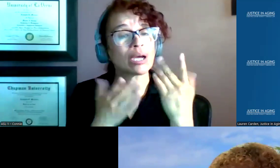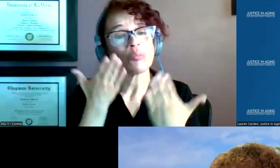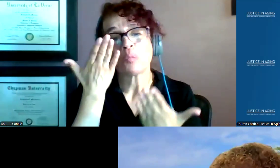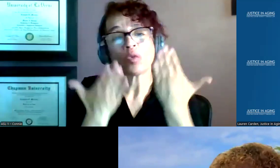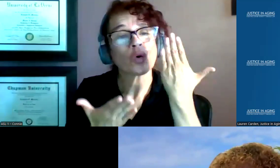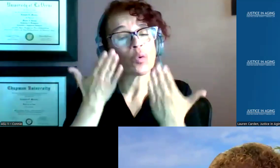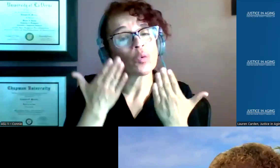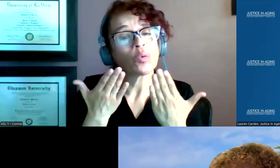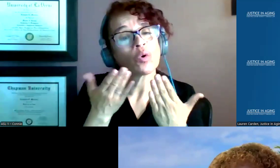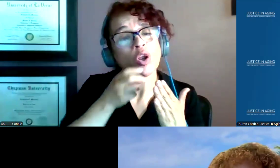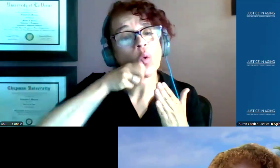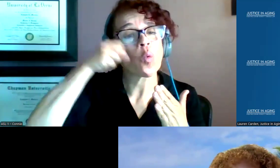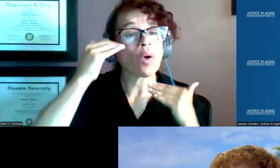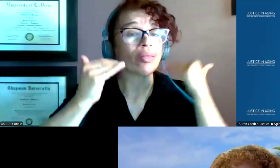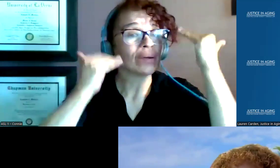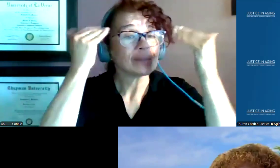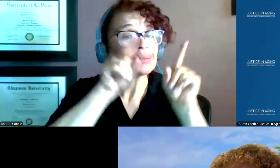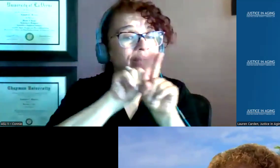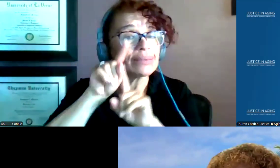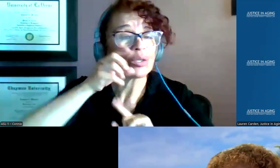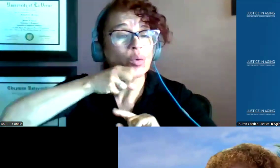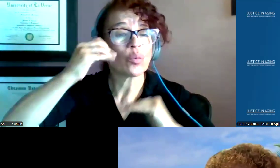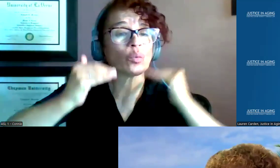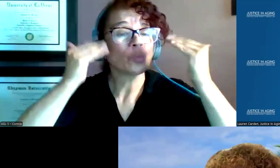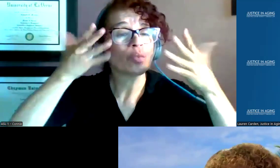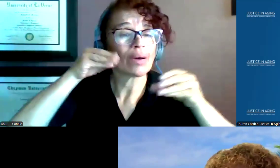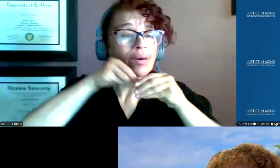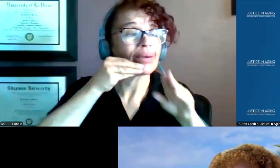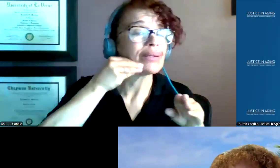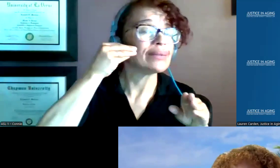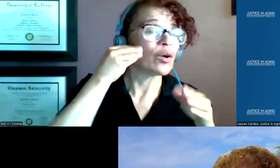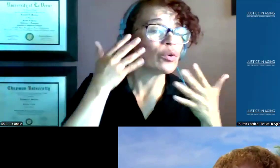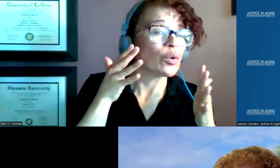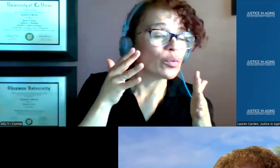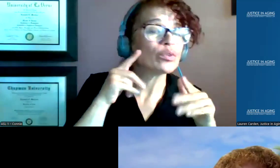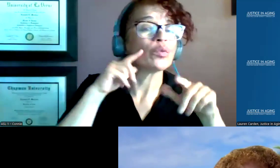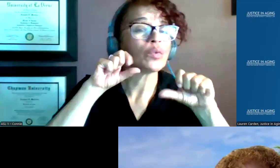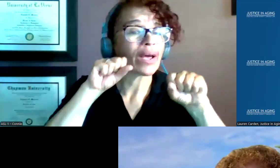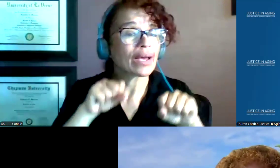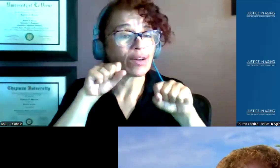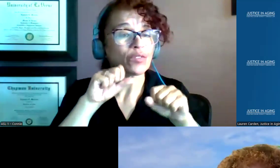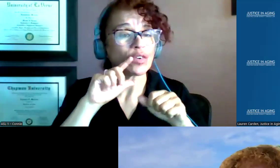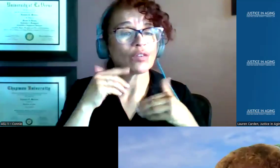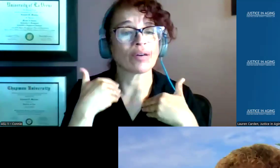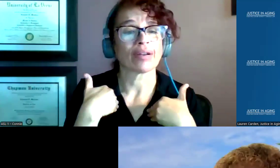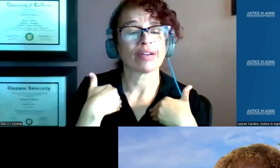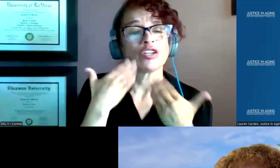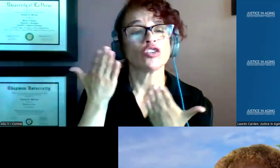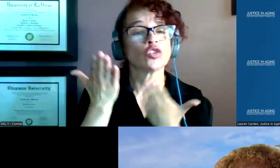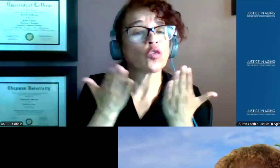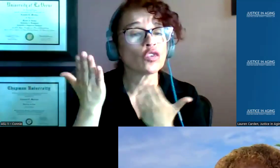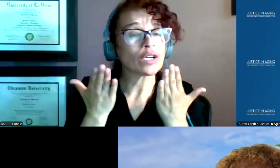probably very well be an older adult as well, while the older adult who's already in that home is able to have the